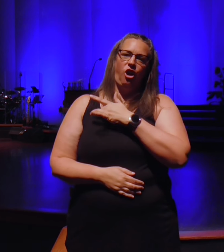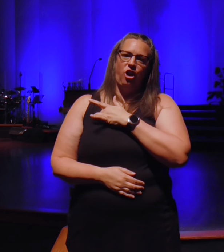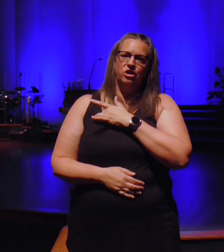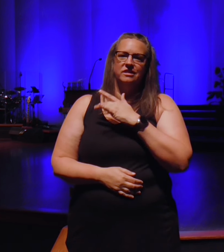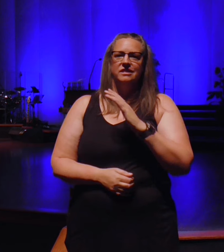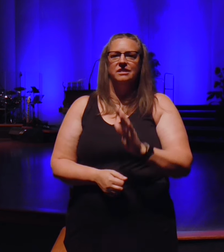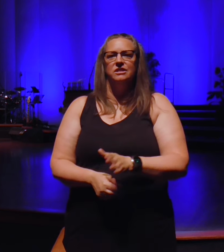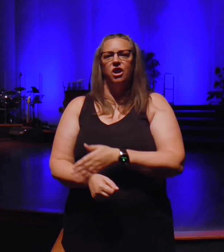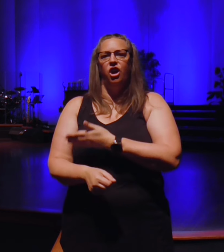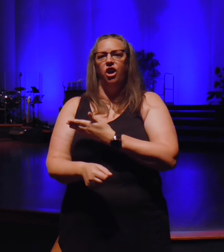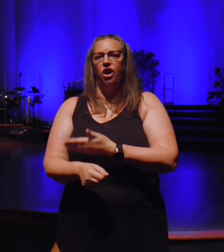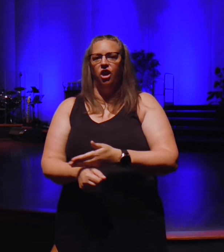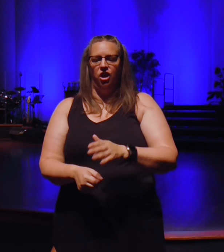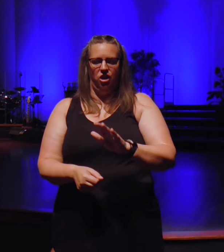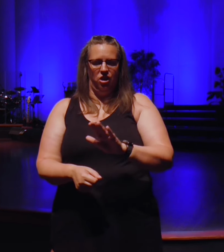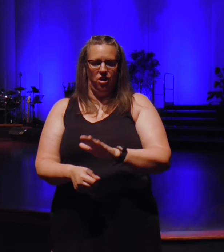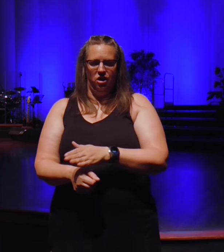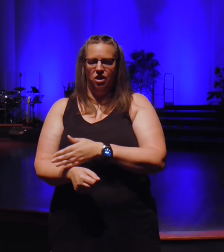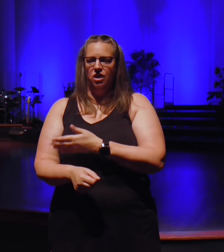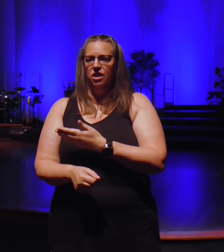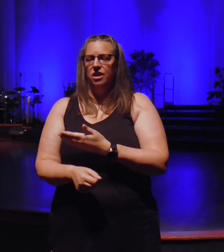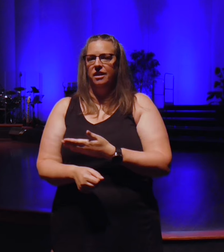heart song.